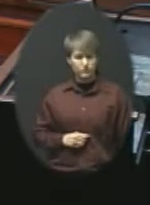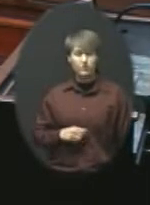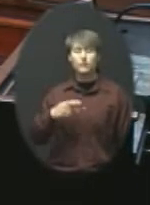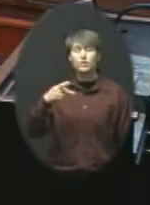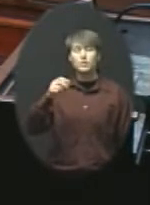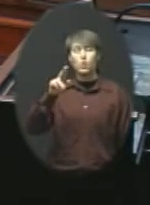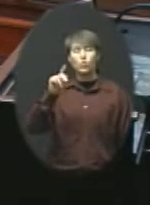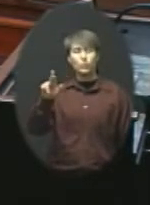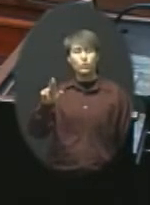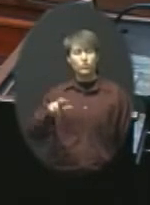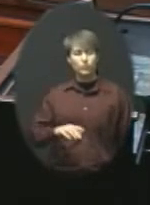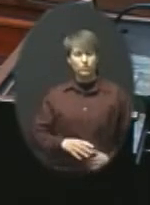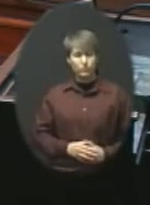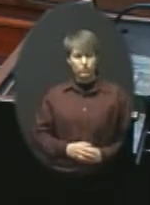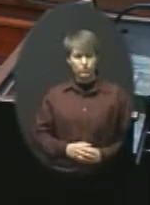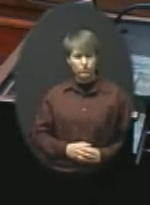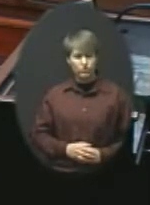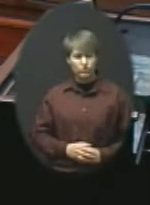Mr. Parker?